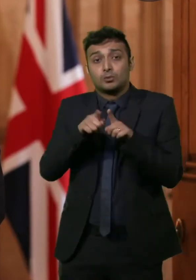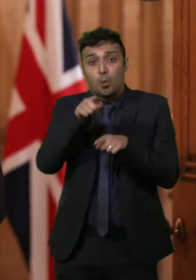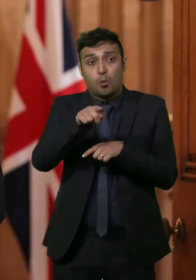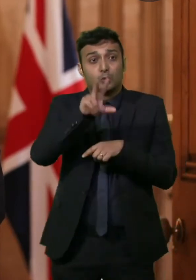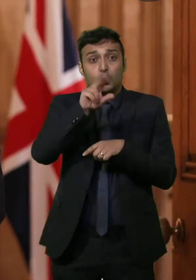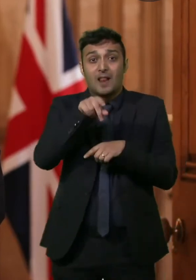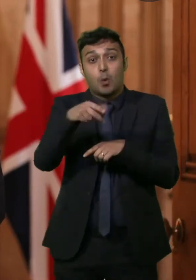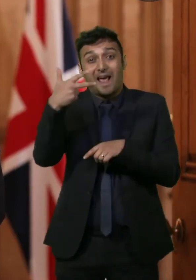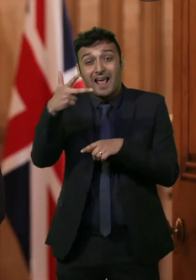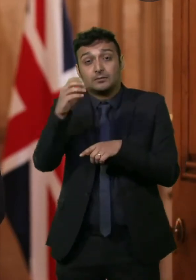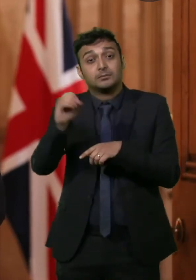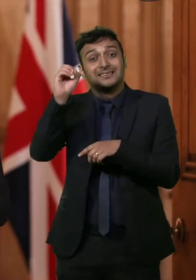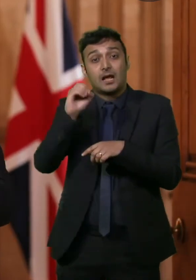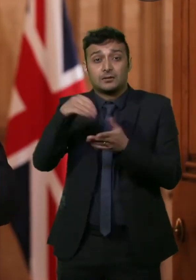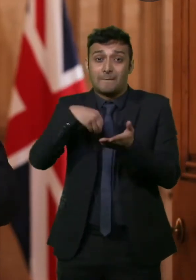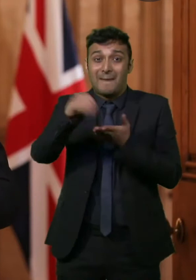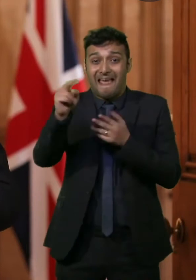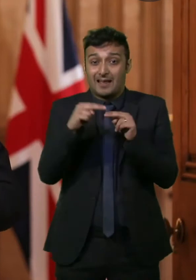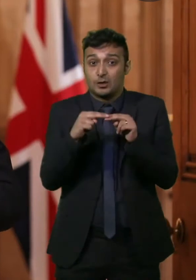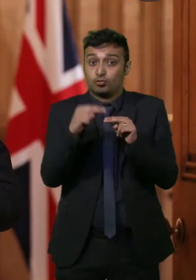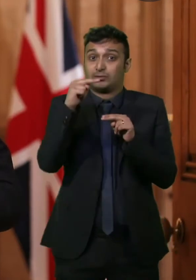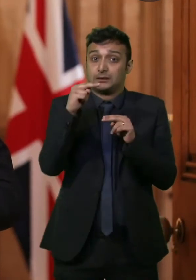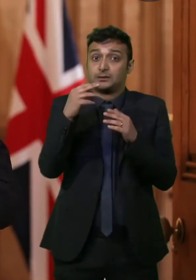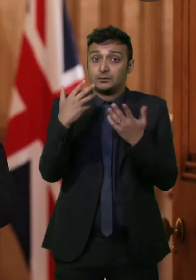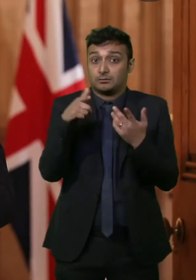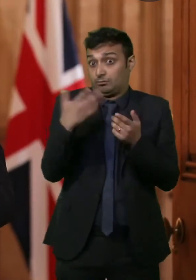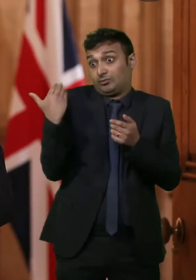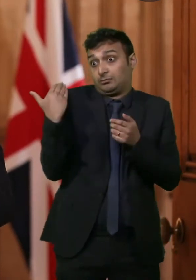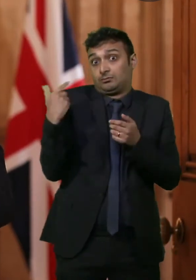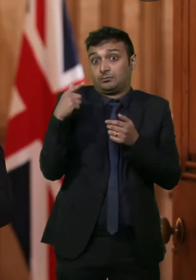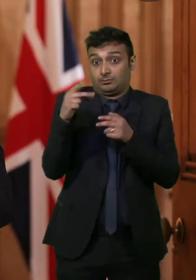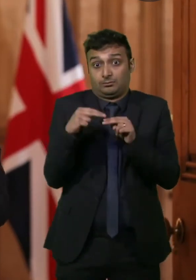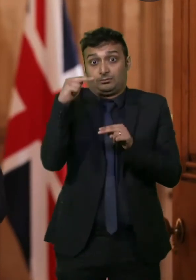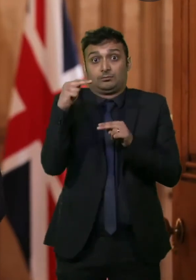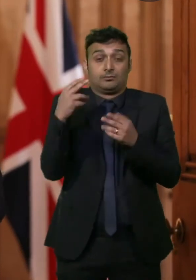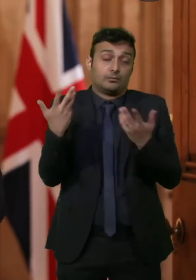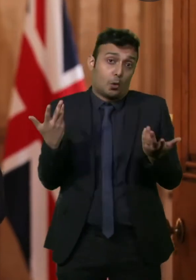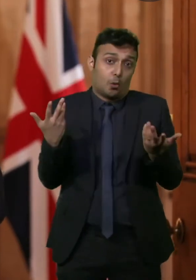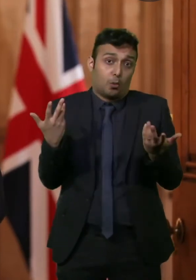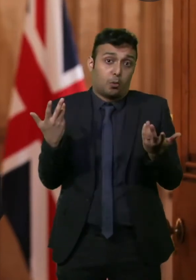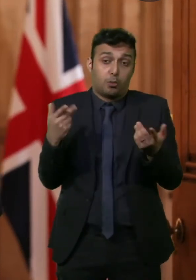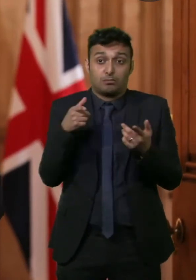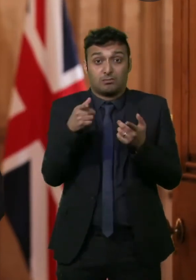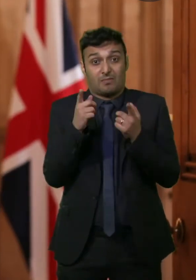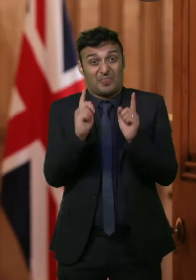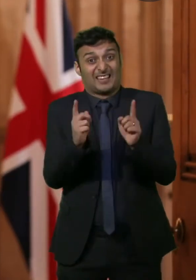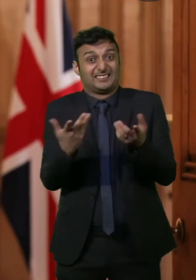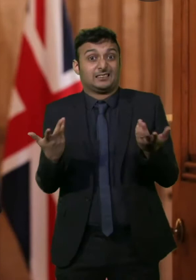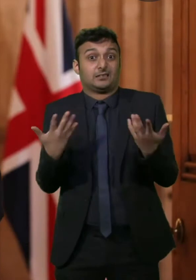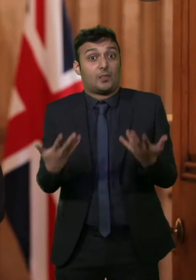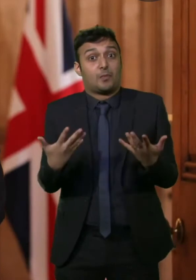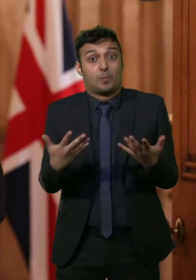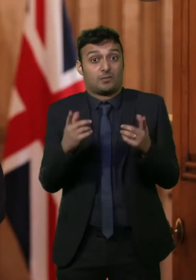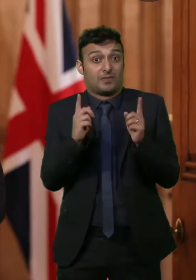the most recent round. So that's where we are, Dominic, on that. And on your